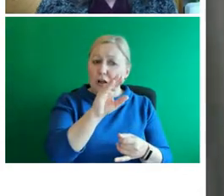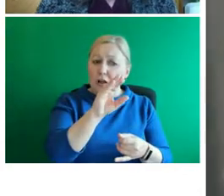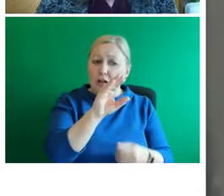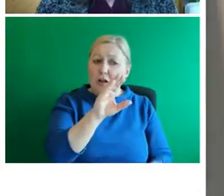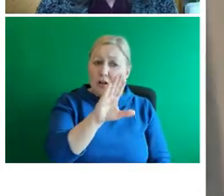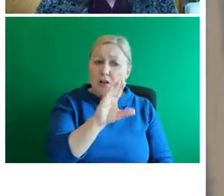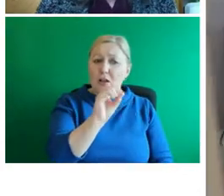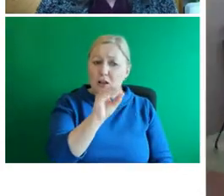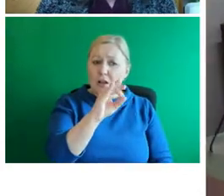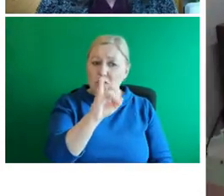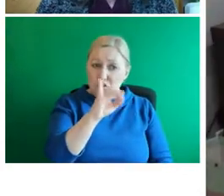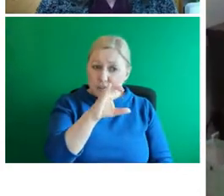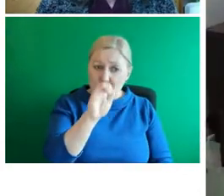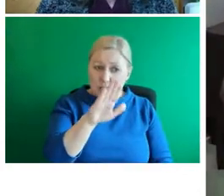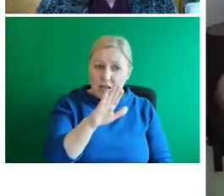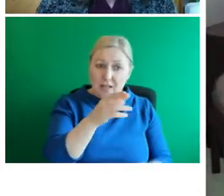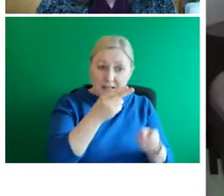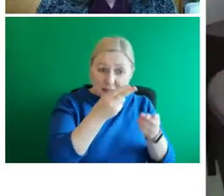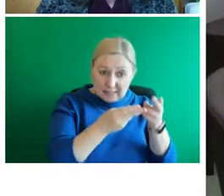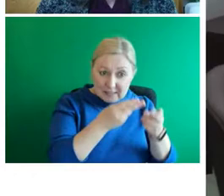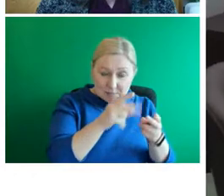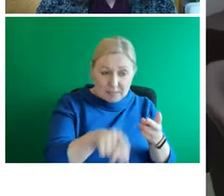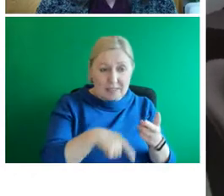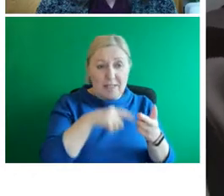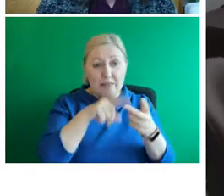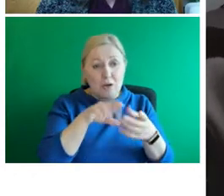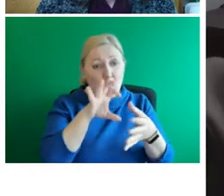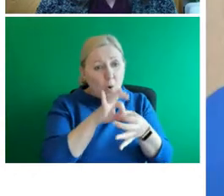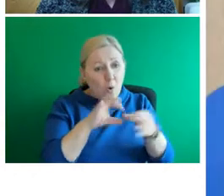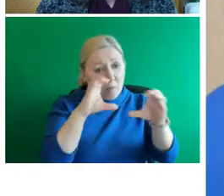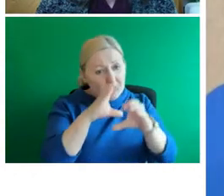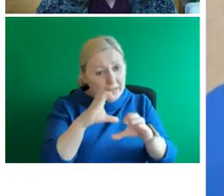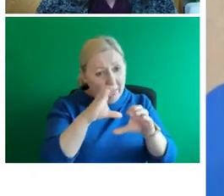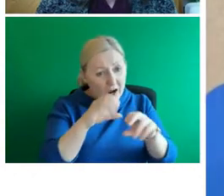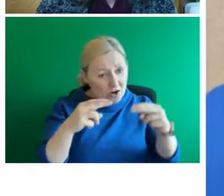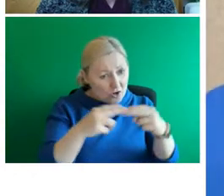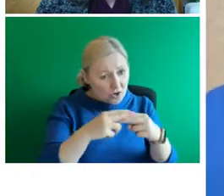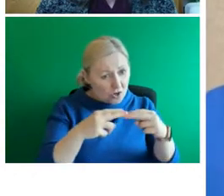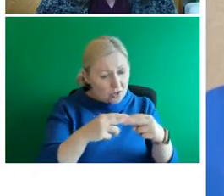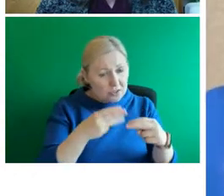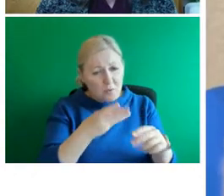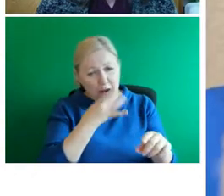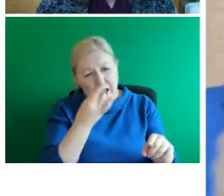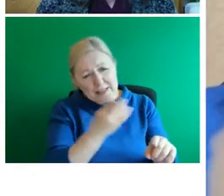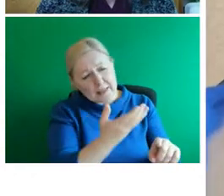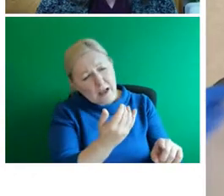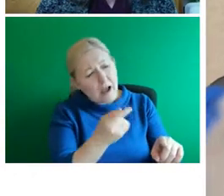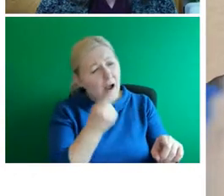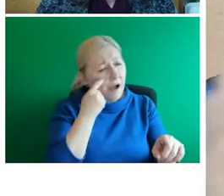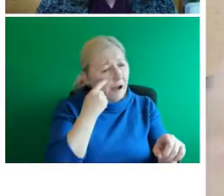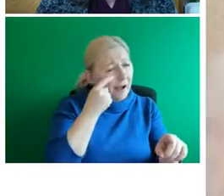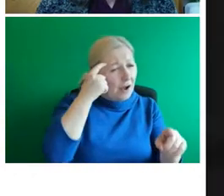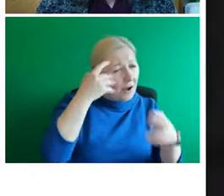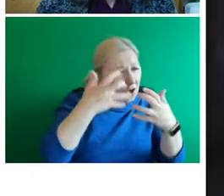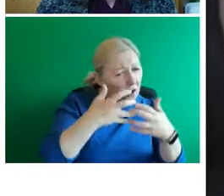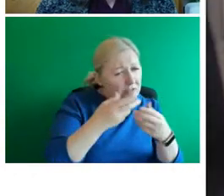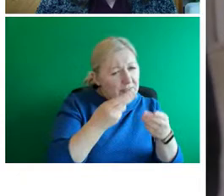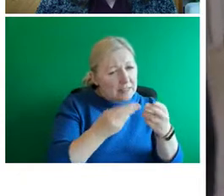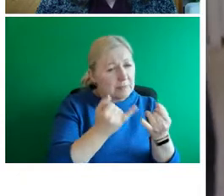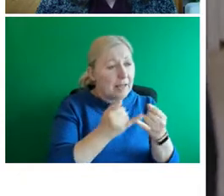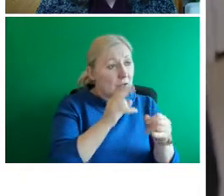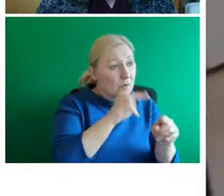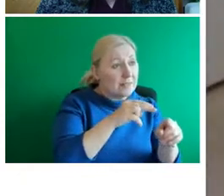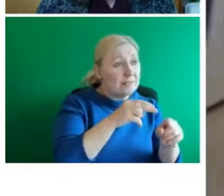the home care nurse who does some cognitive assessing, like how to spell world backwards. Perfect.